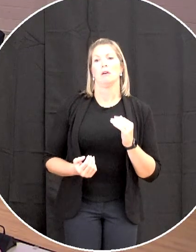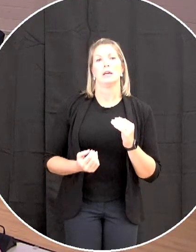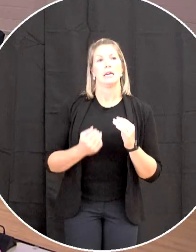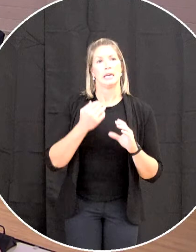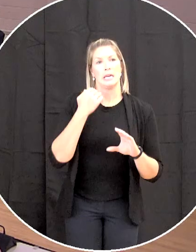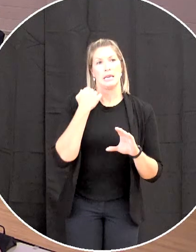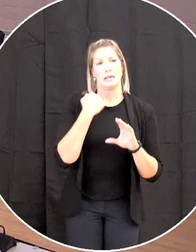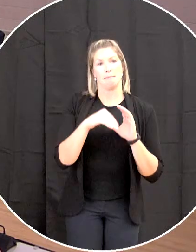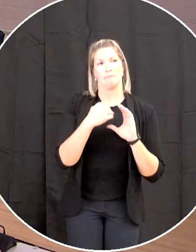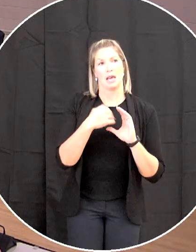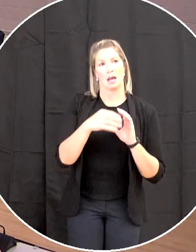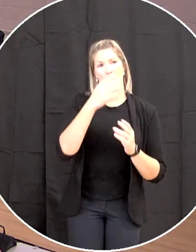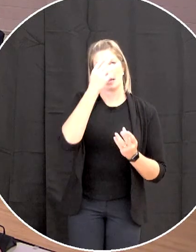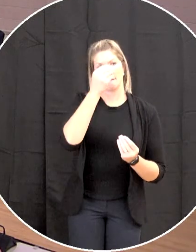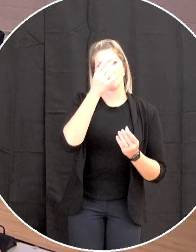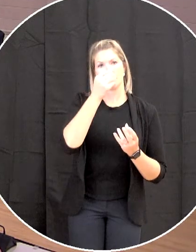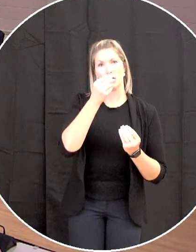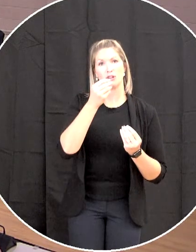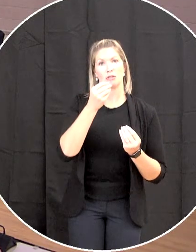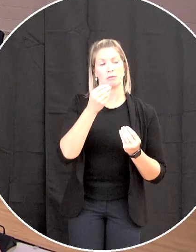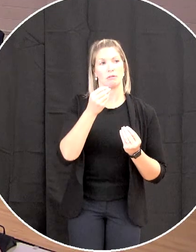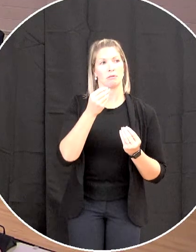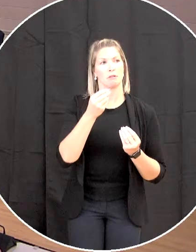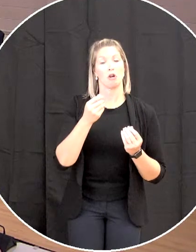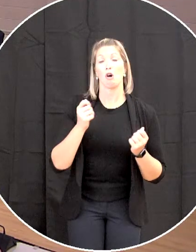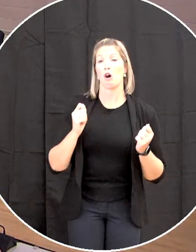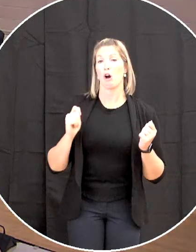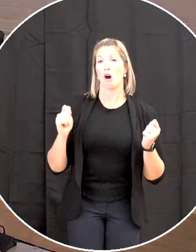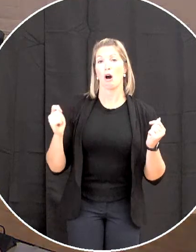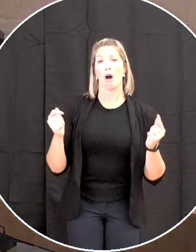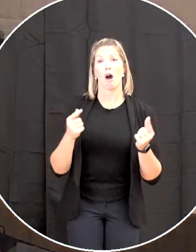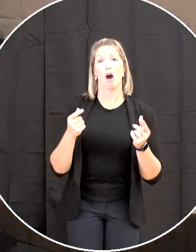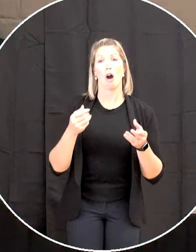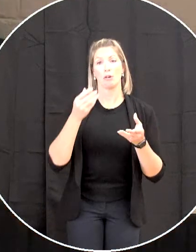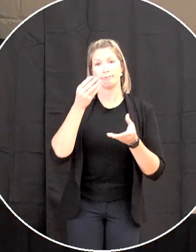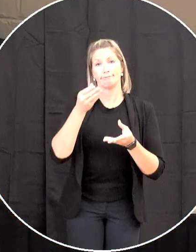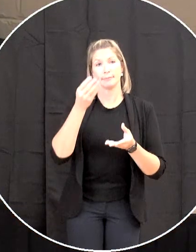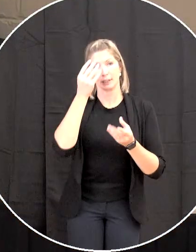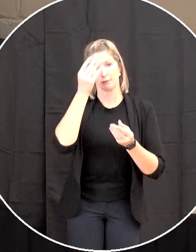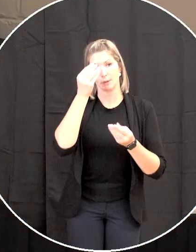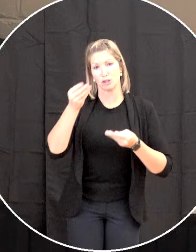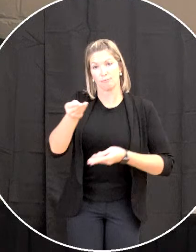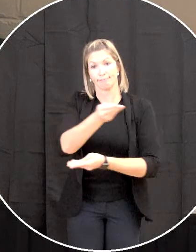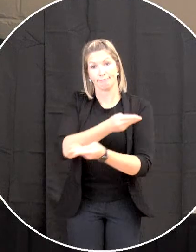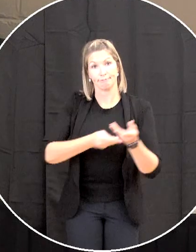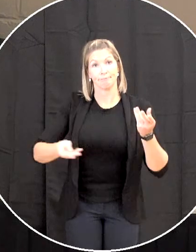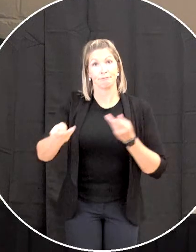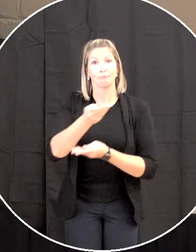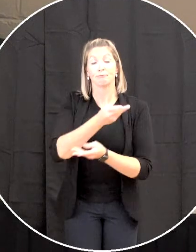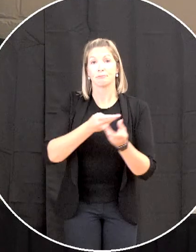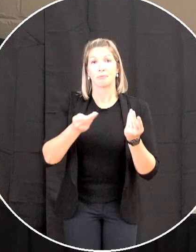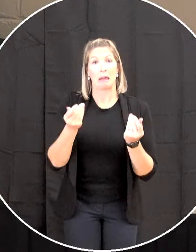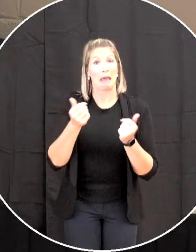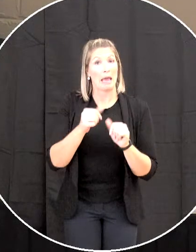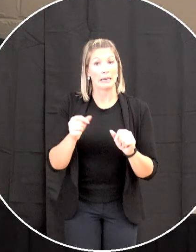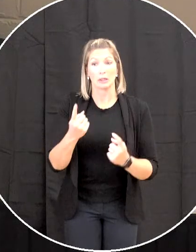correspondence items would have been circulated to all the trustees around the table. So are there any questions